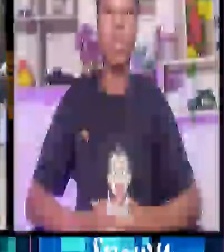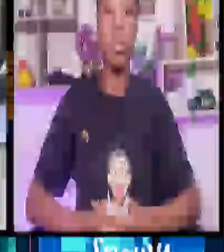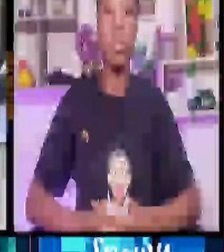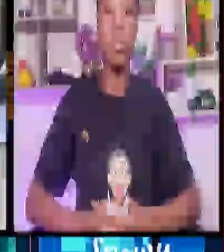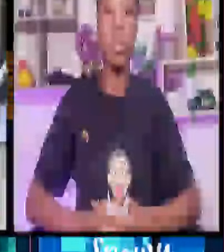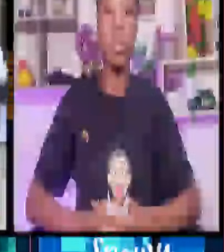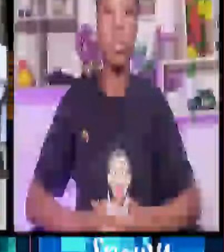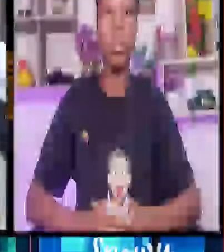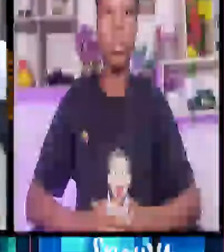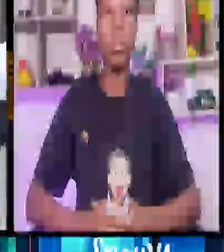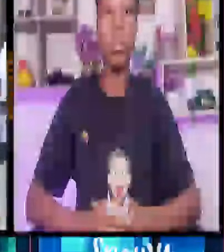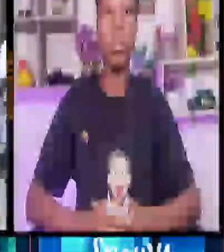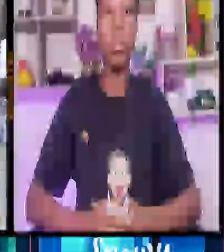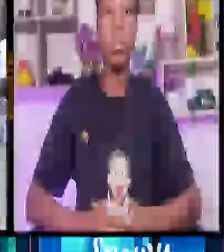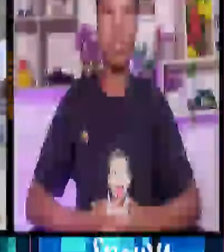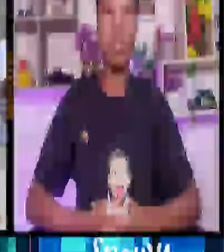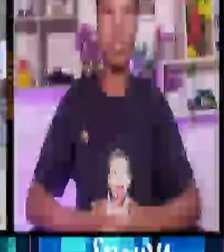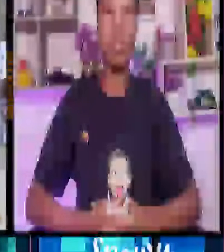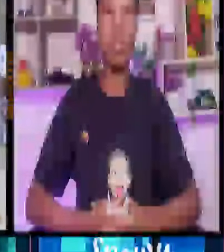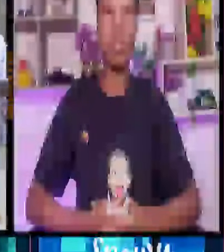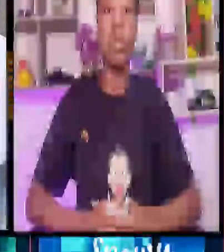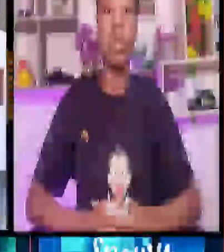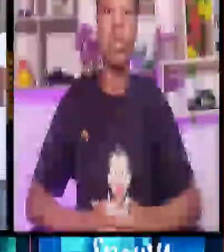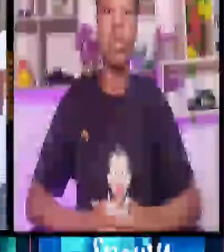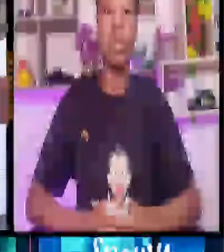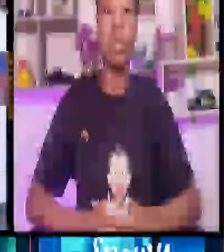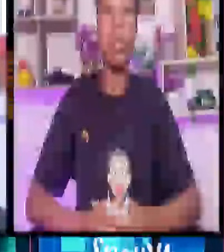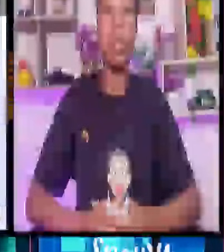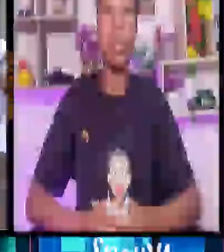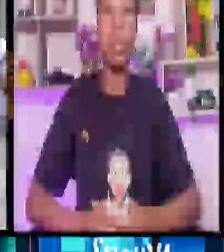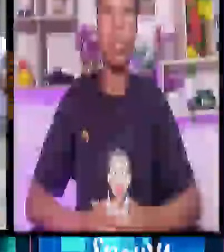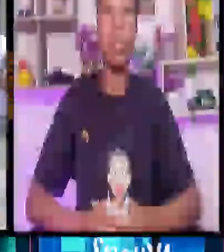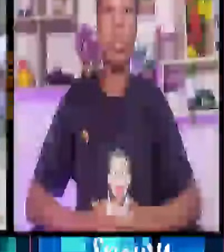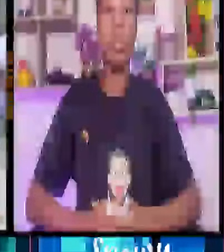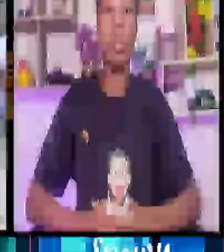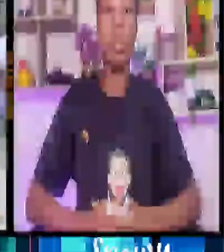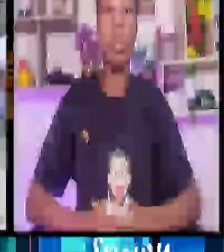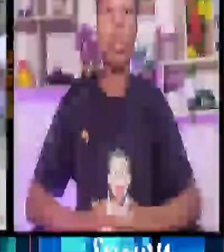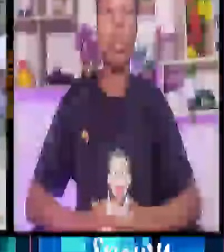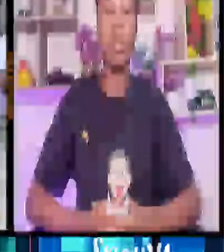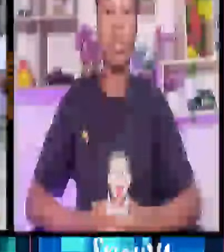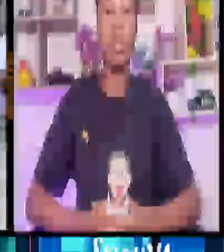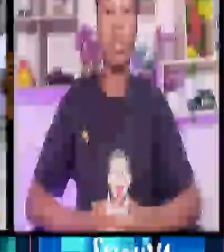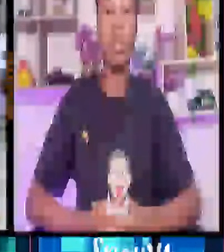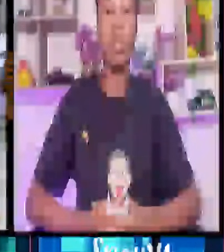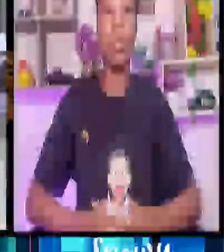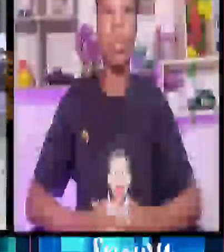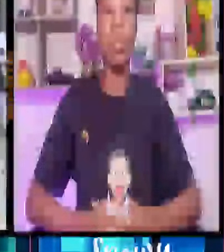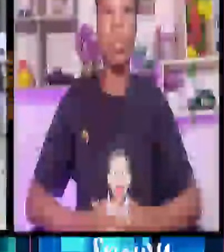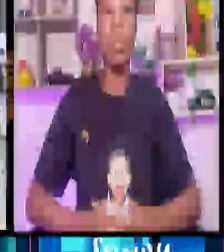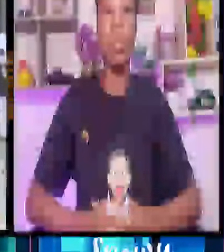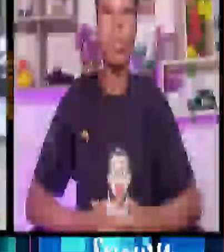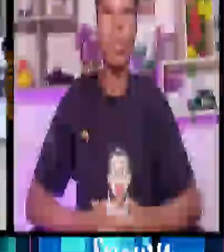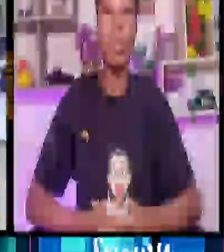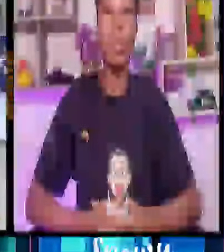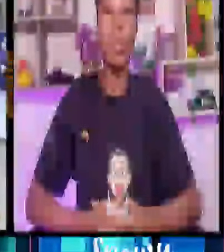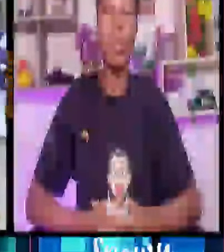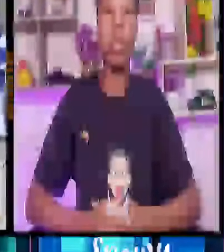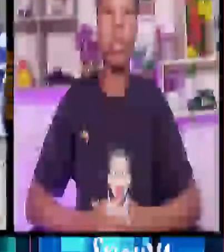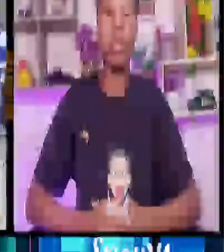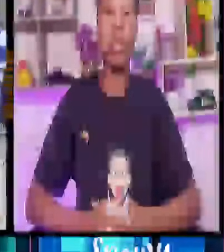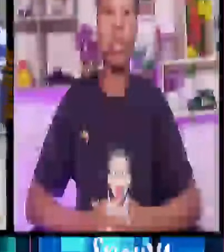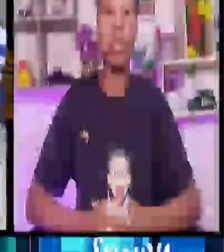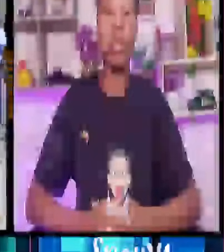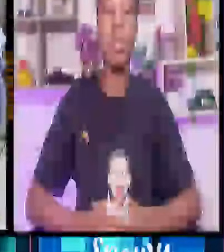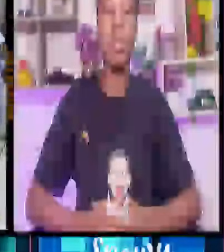not be distracted. There's a roadmap, there's a plan by the party. When it is time for these internal debates and contests, we will do